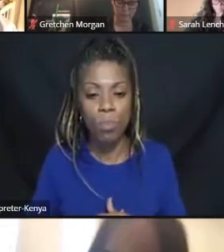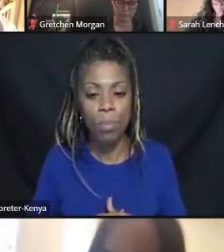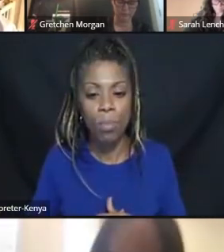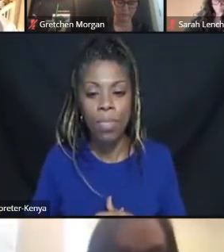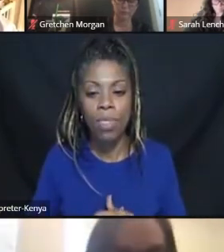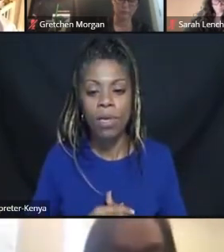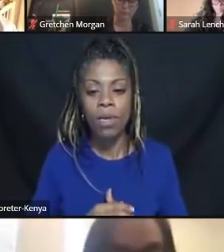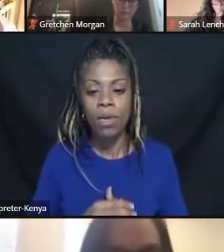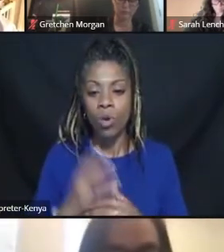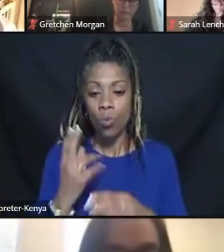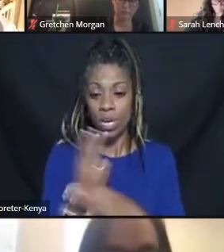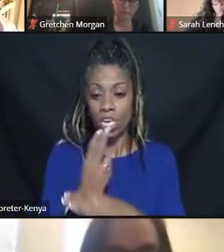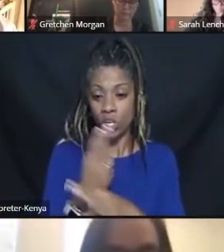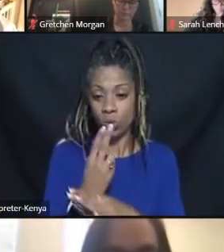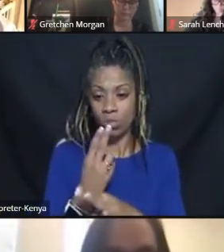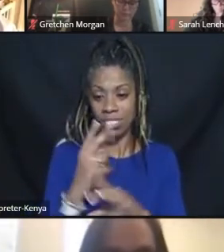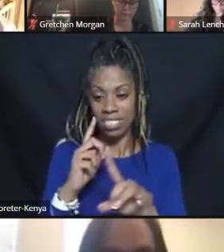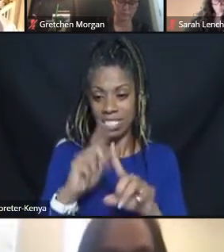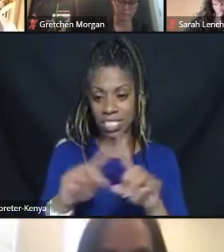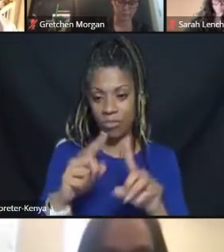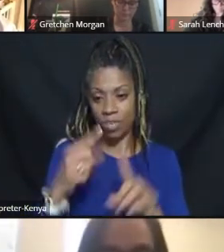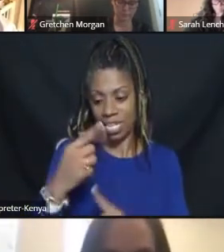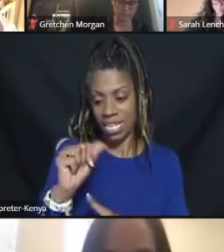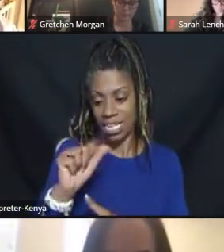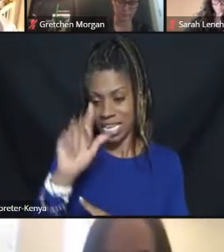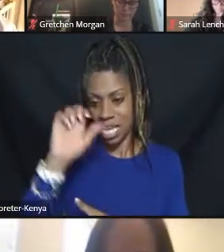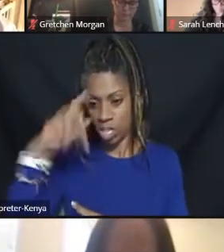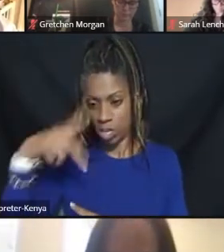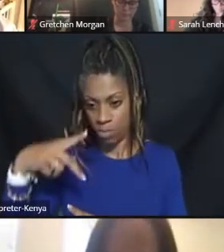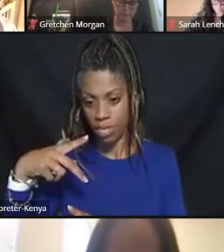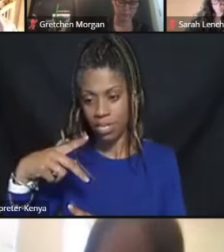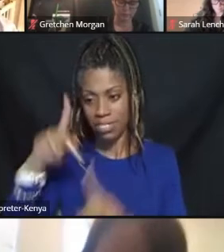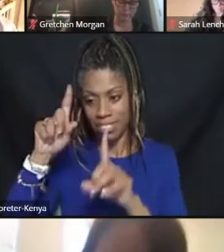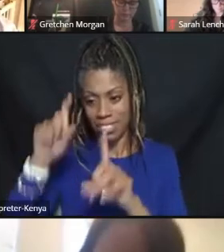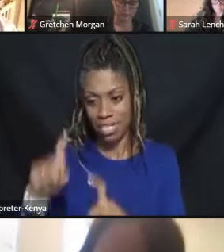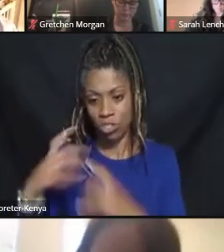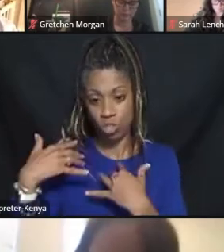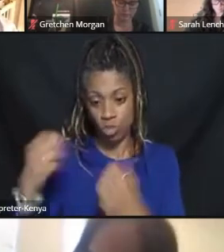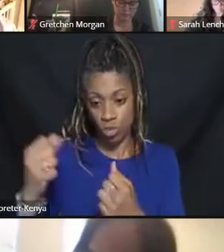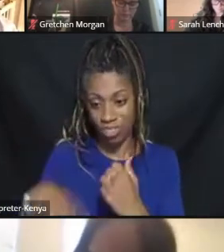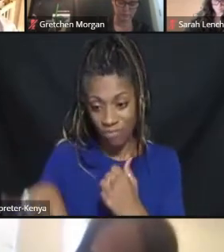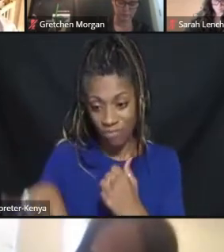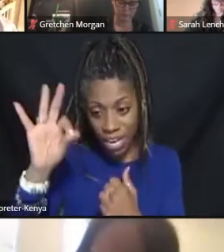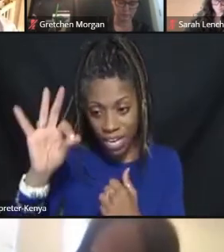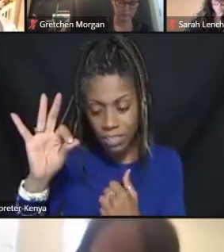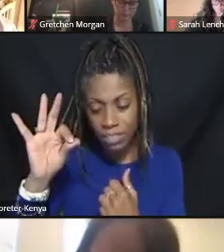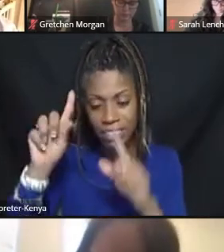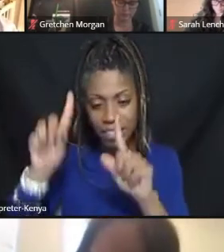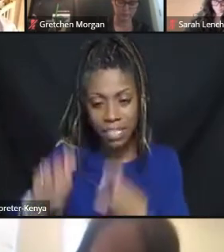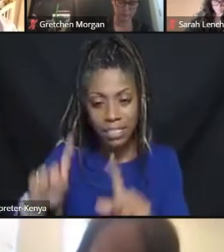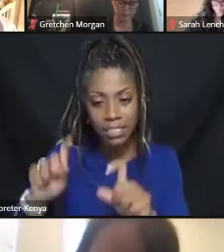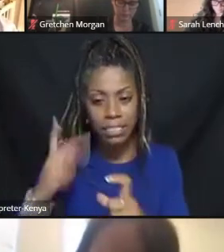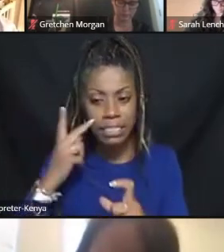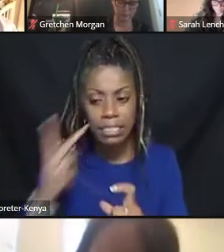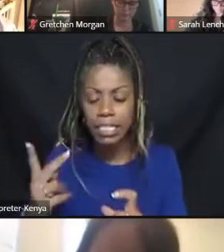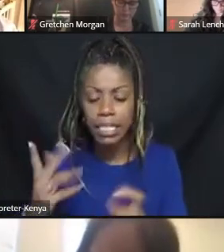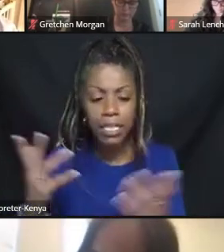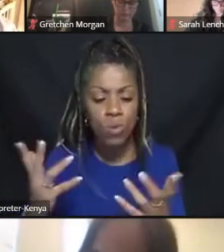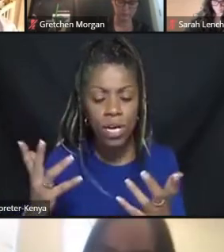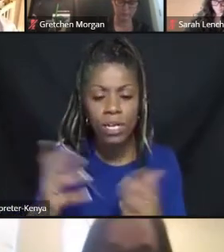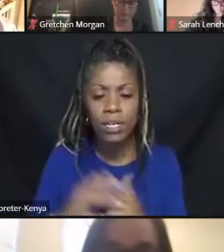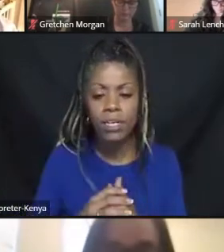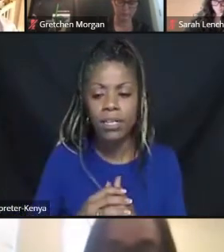and we ensured that our people were in the right place to be as successful as that they could be, and that they knew